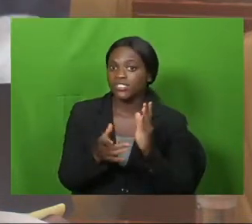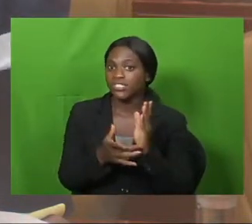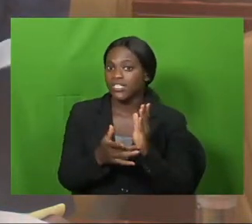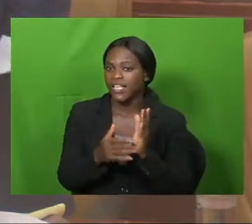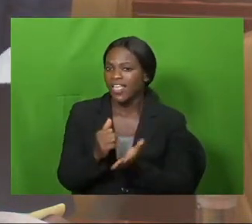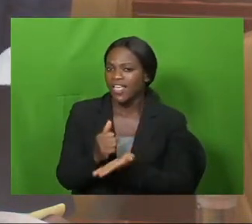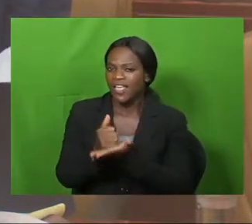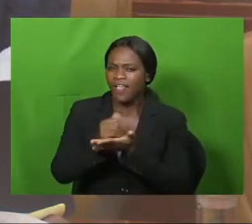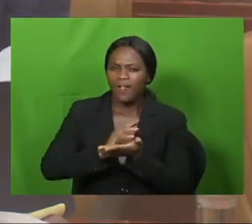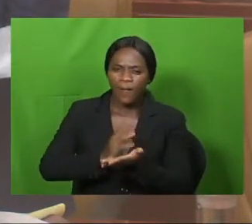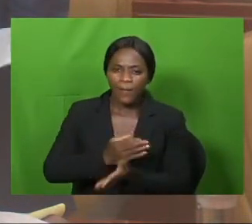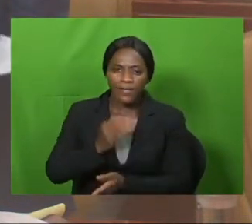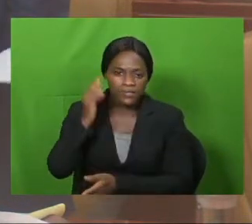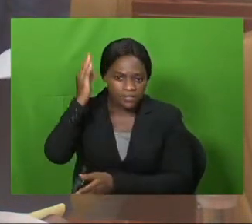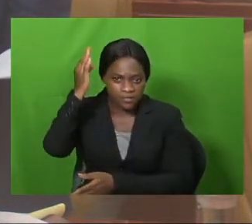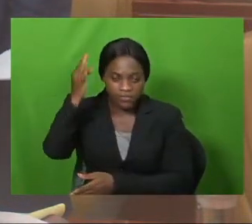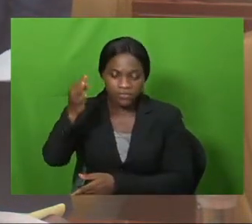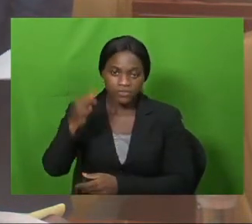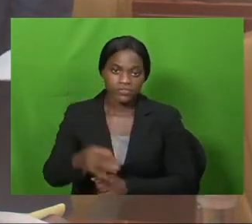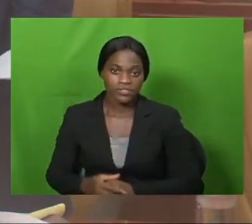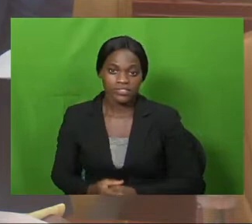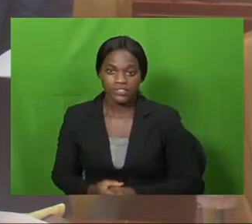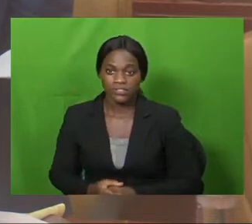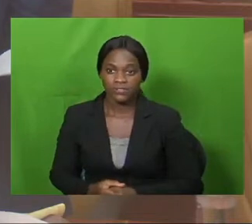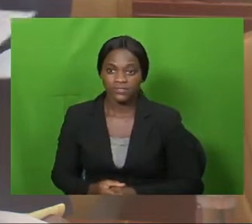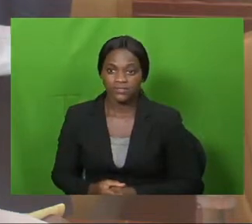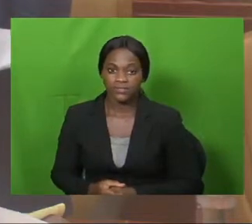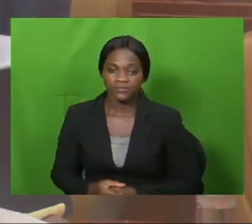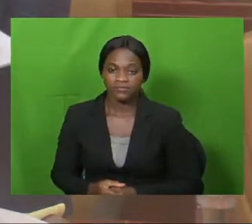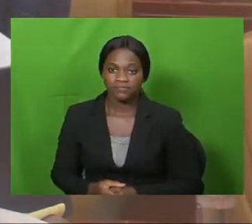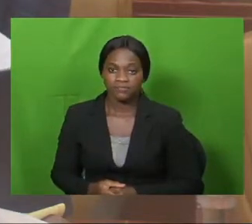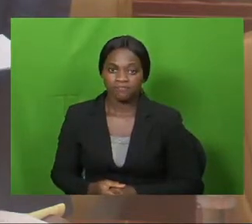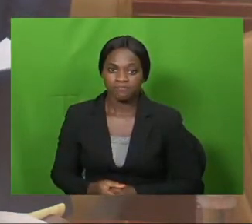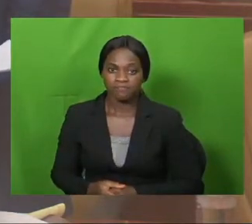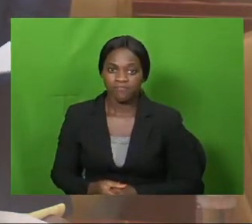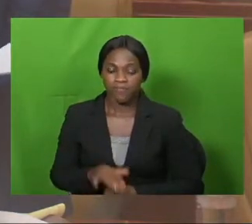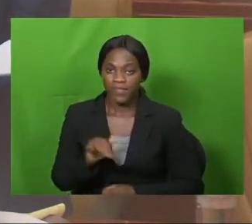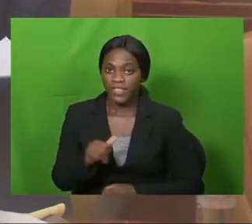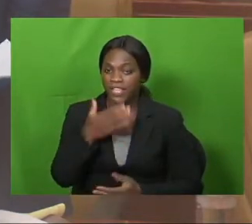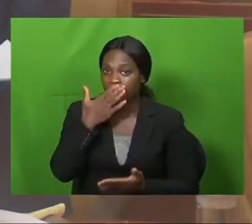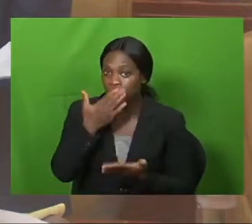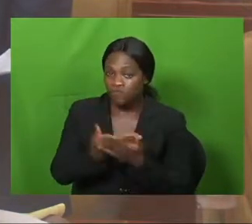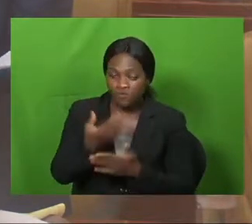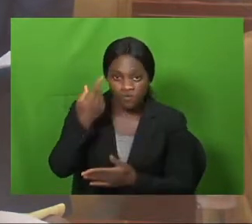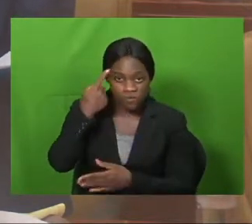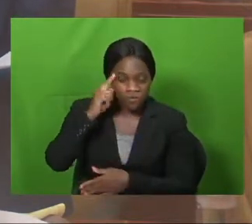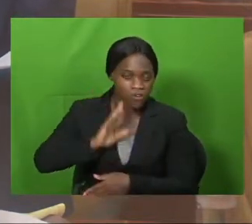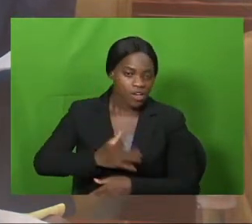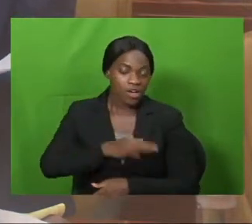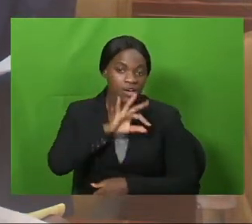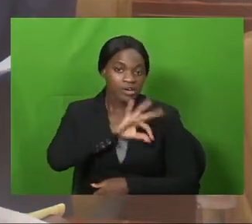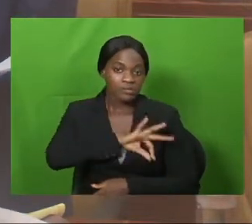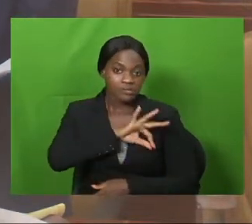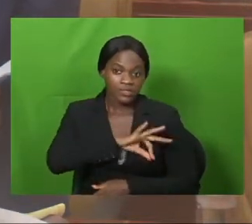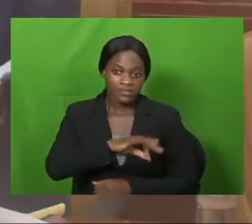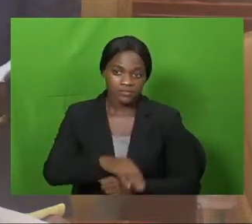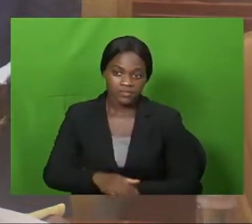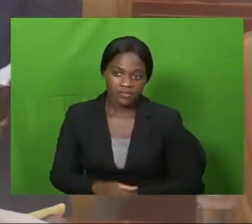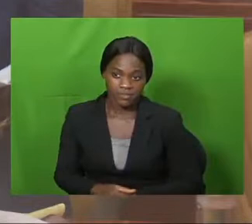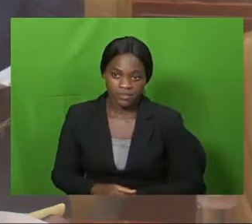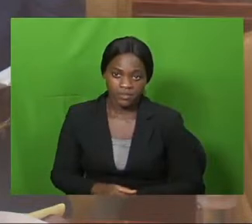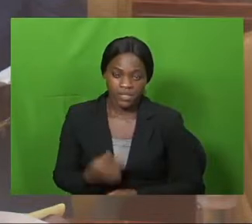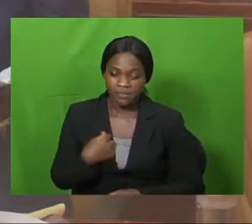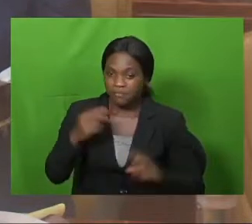future. And this is what is so important for our consumption. I want to quote with your